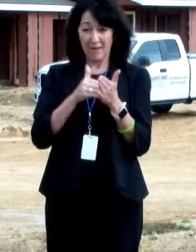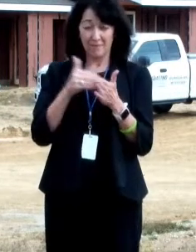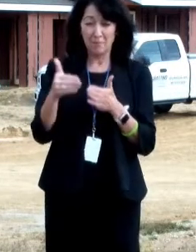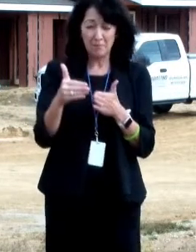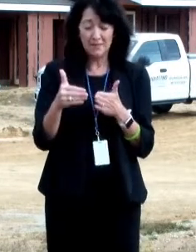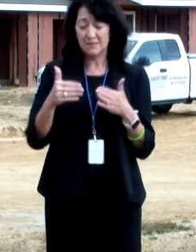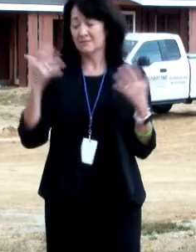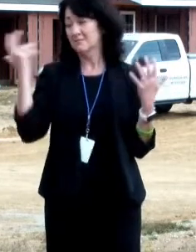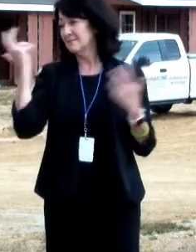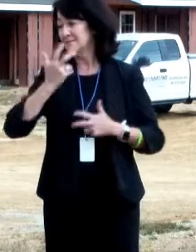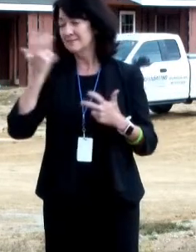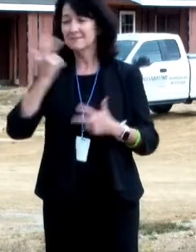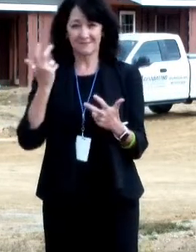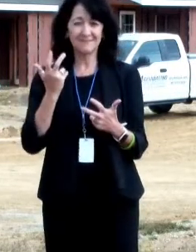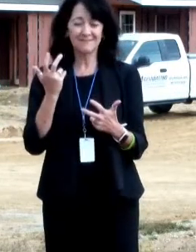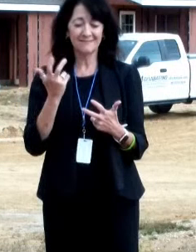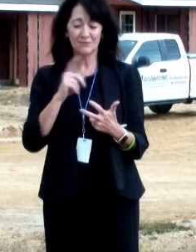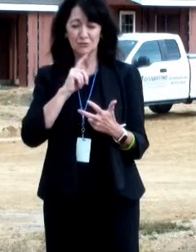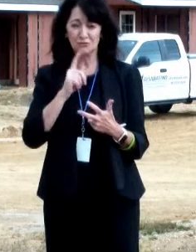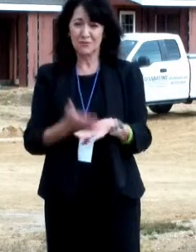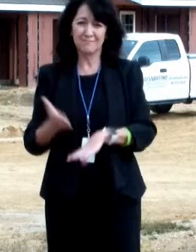come a long way.